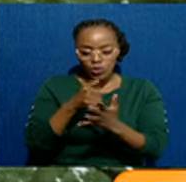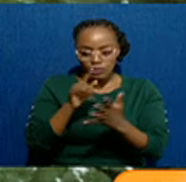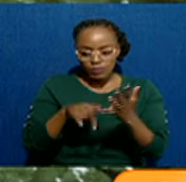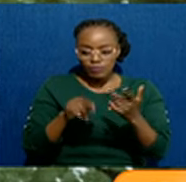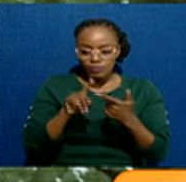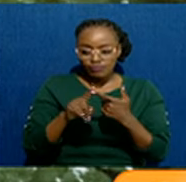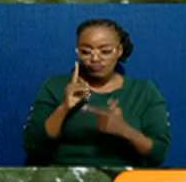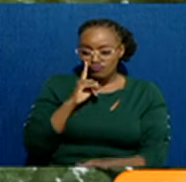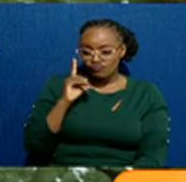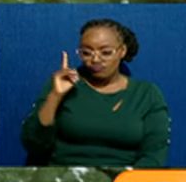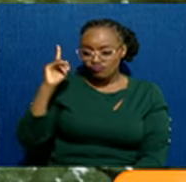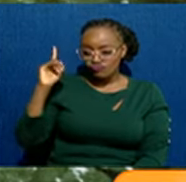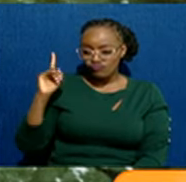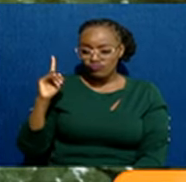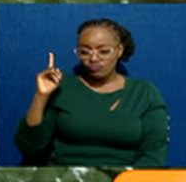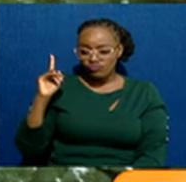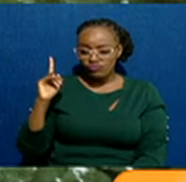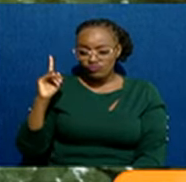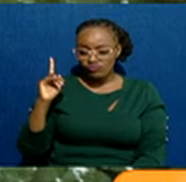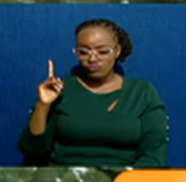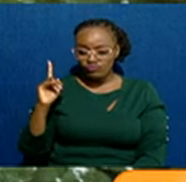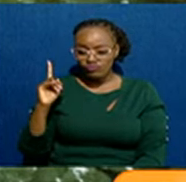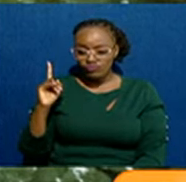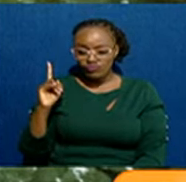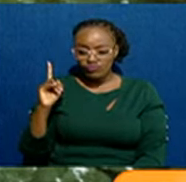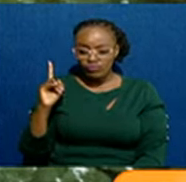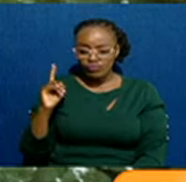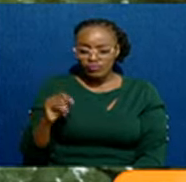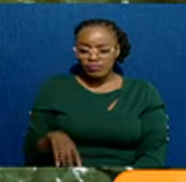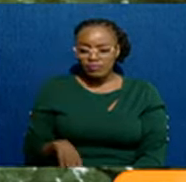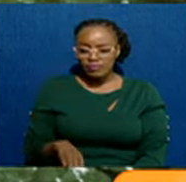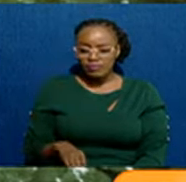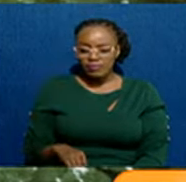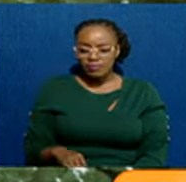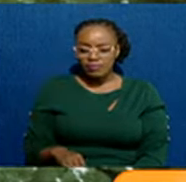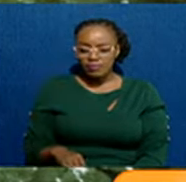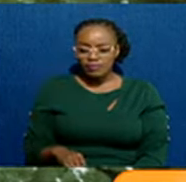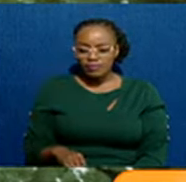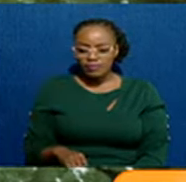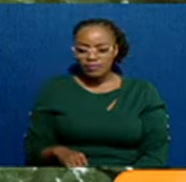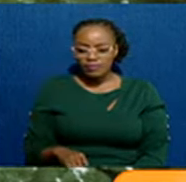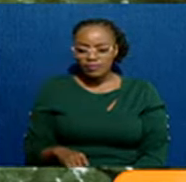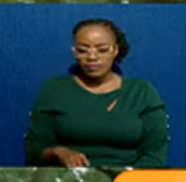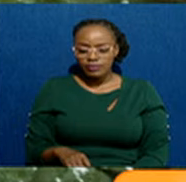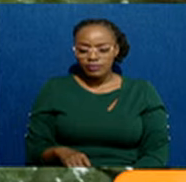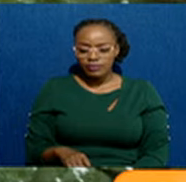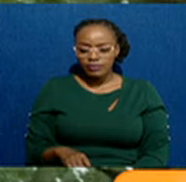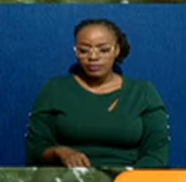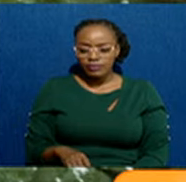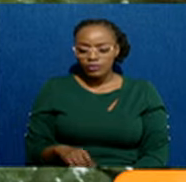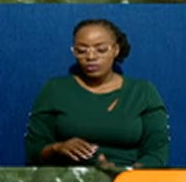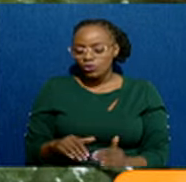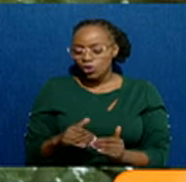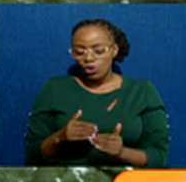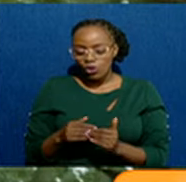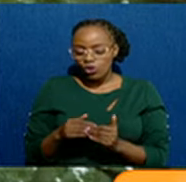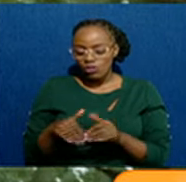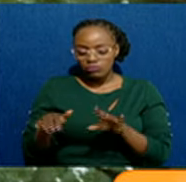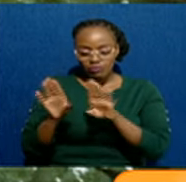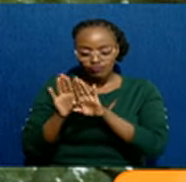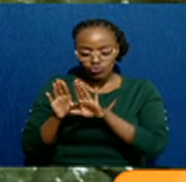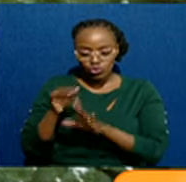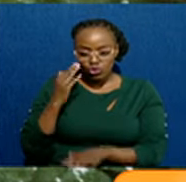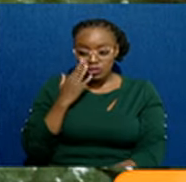Sibilo Secondary School, Sibilo Primary School, Koroto Primary School, Koroto Secondary